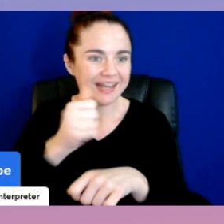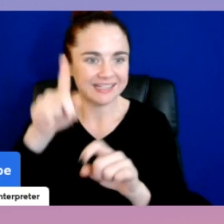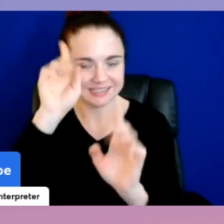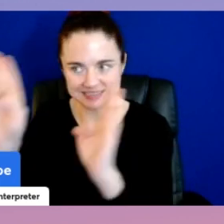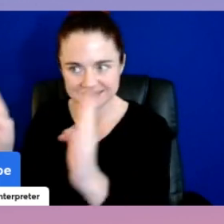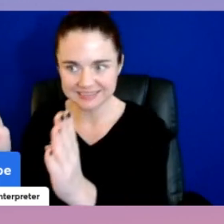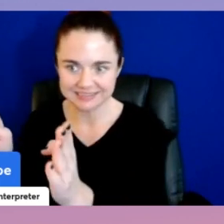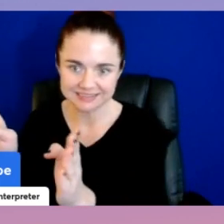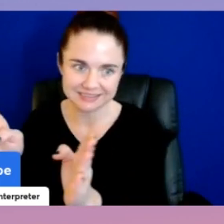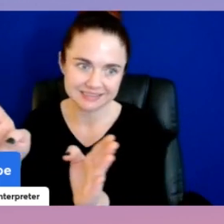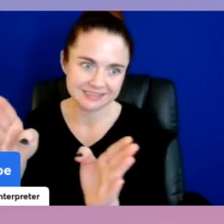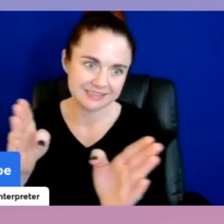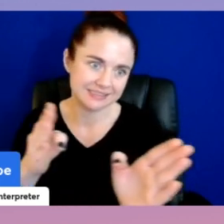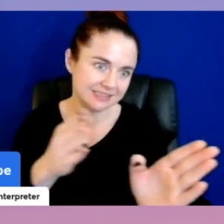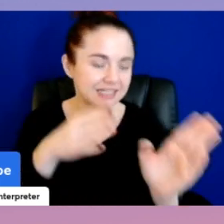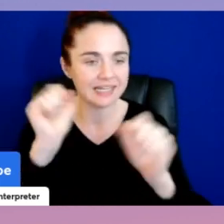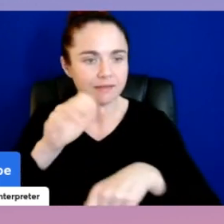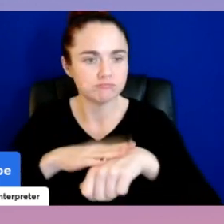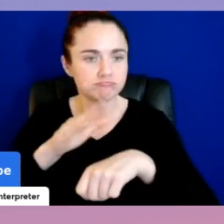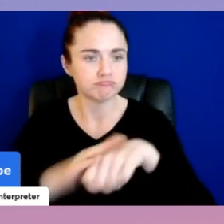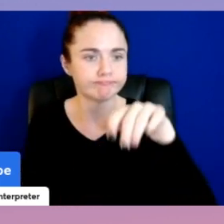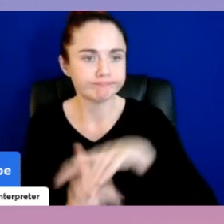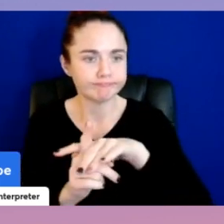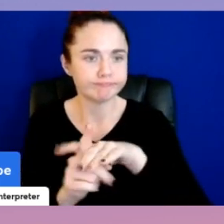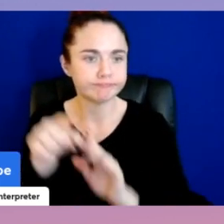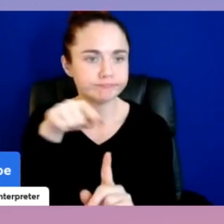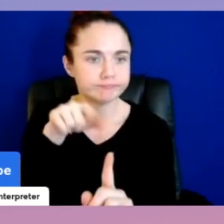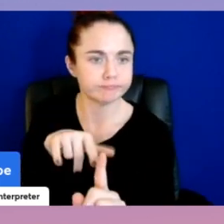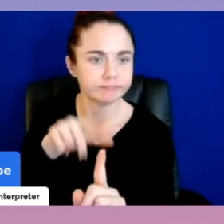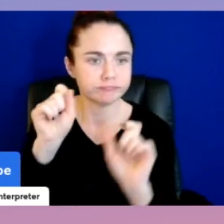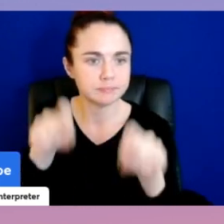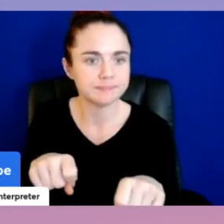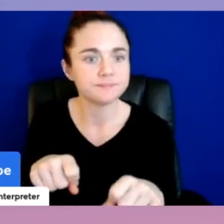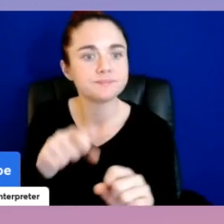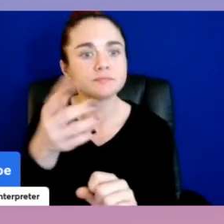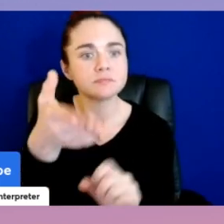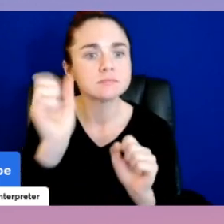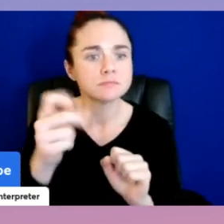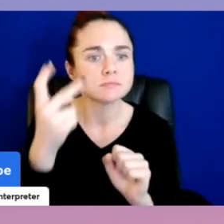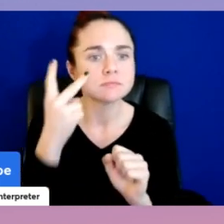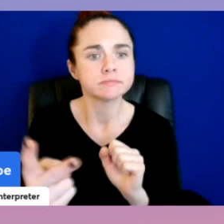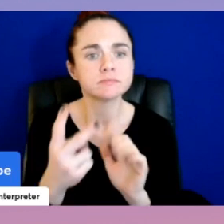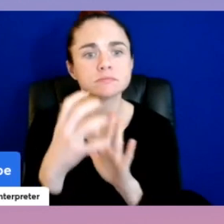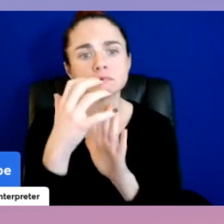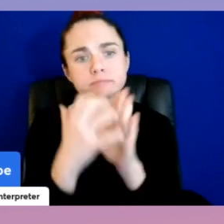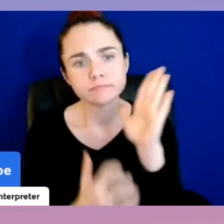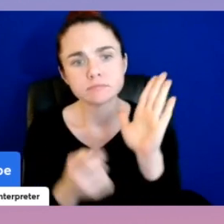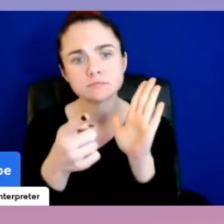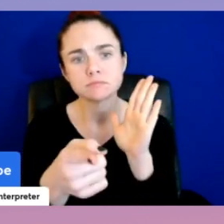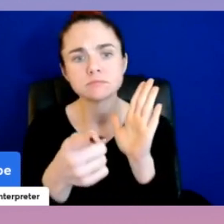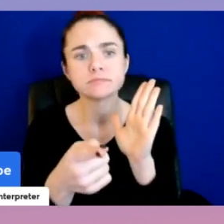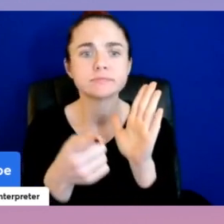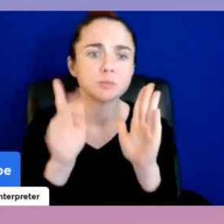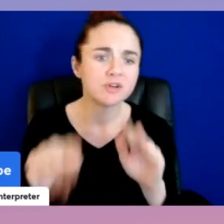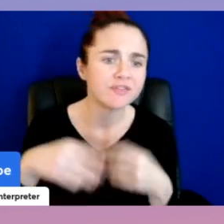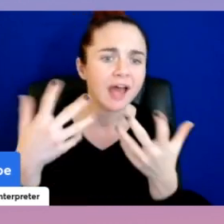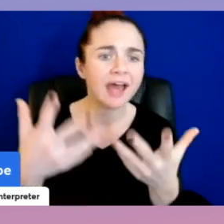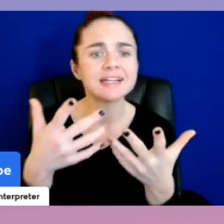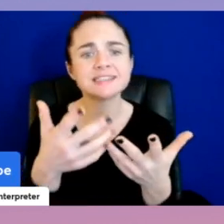wish. So ArgoCD reports and visualizes the differences while providing facilities